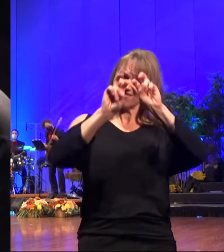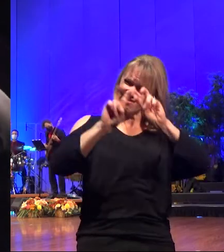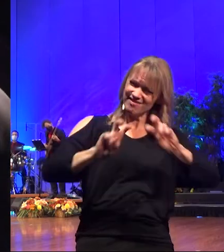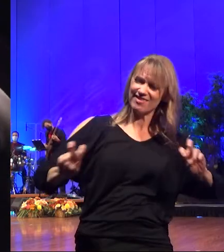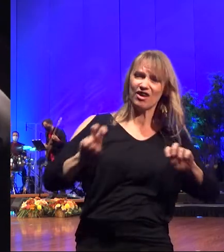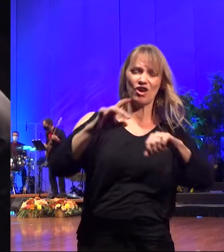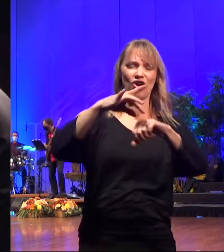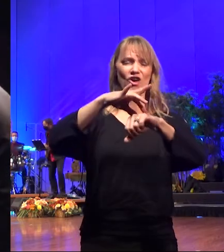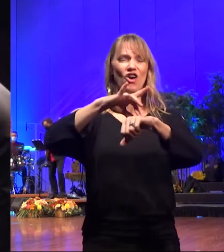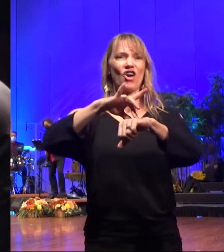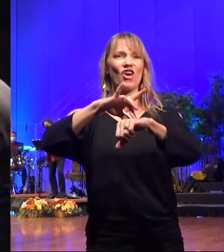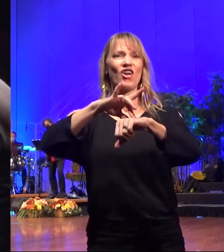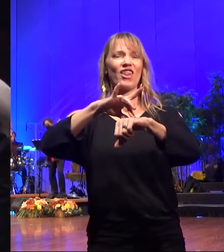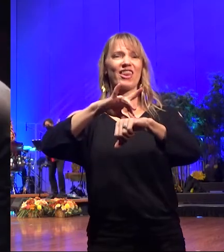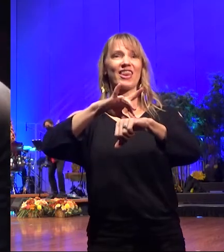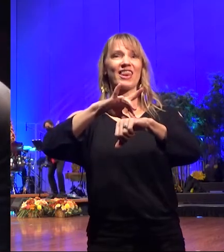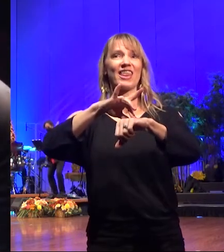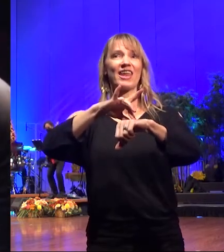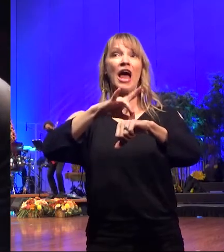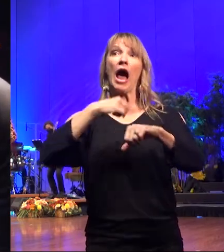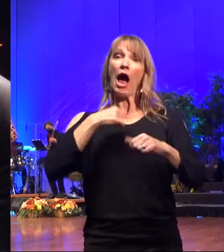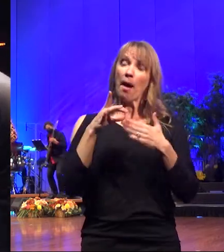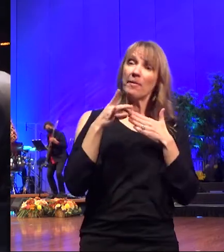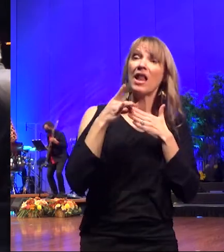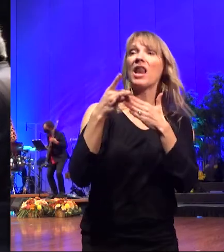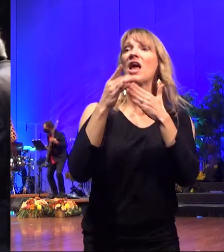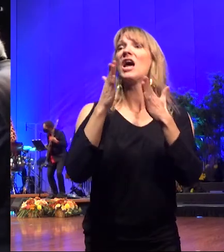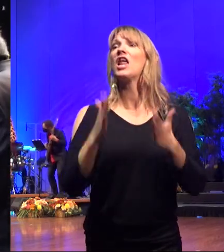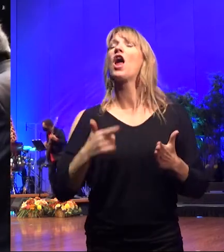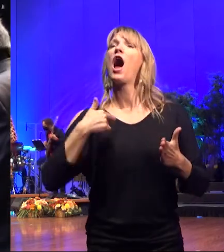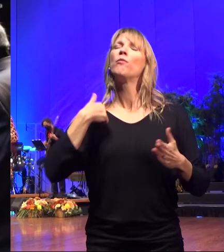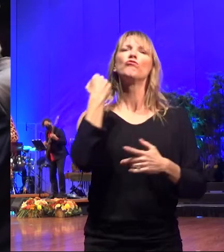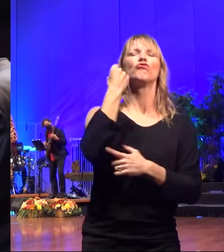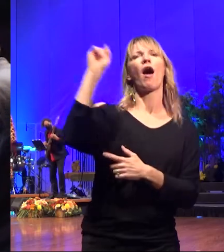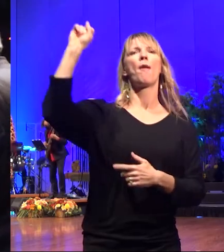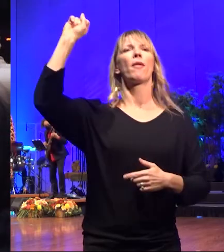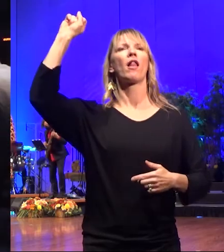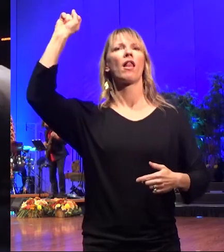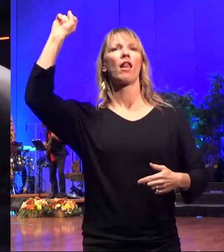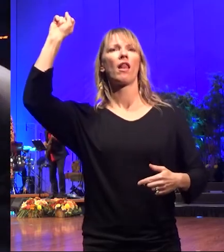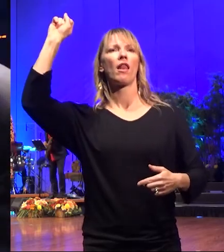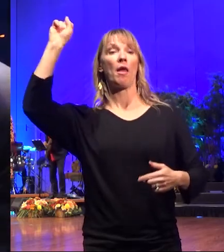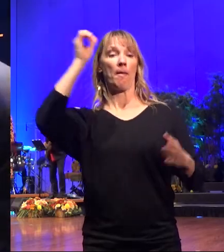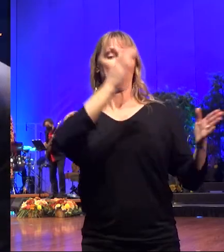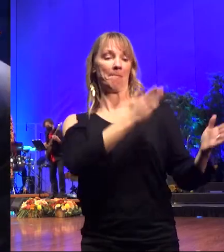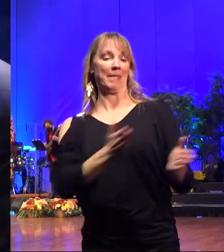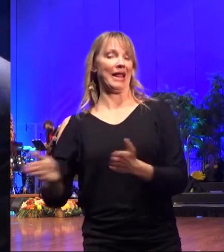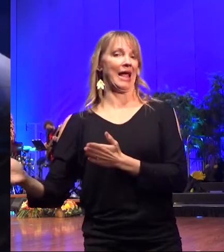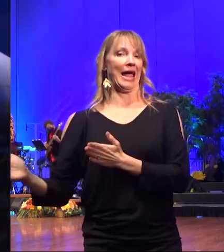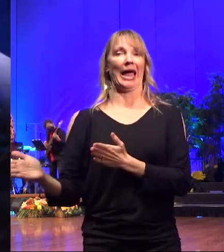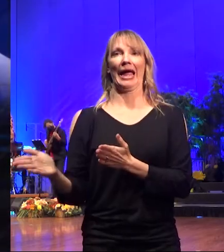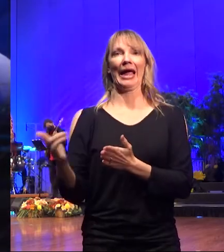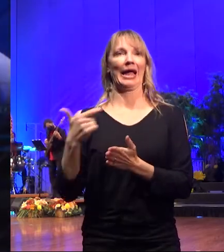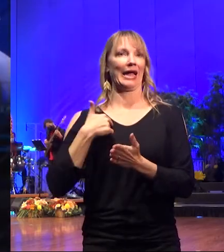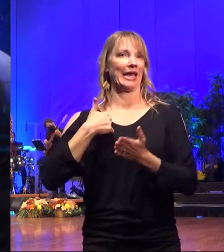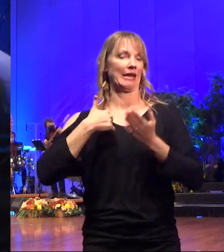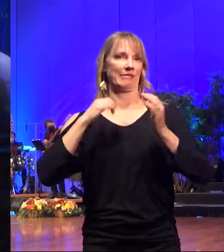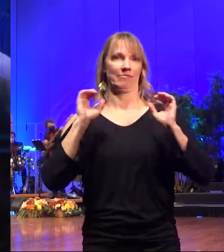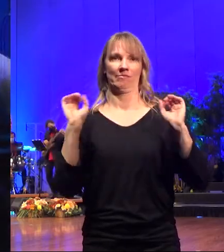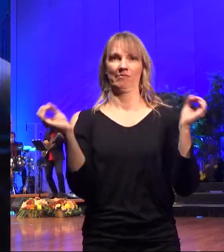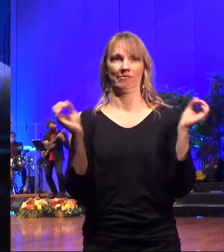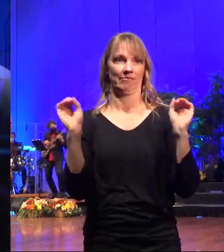about this place we call Earth. I'm a leader, I'm a rebel with an